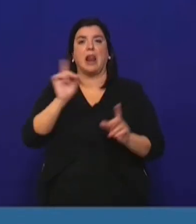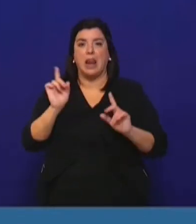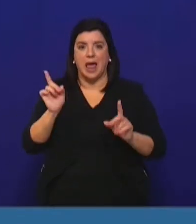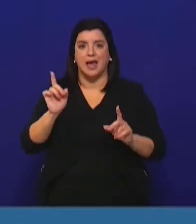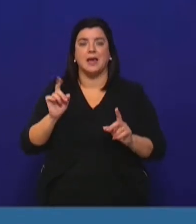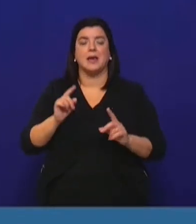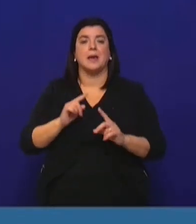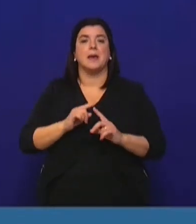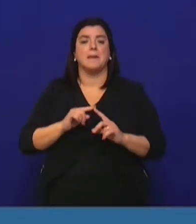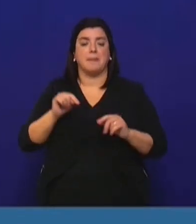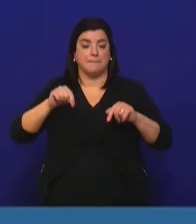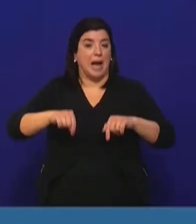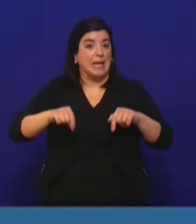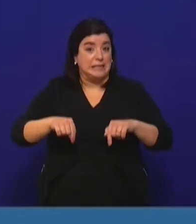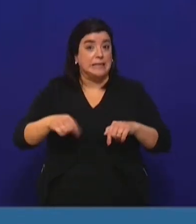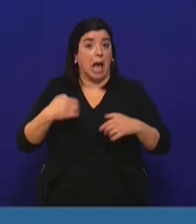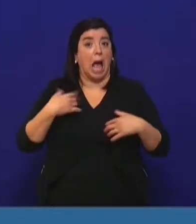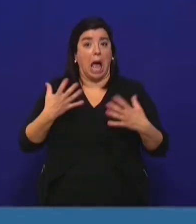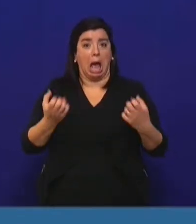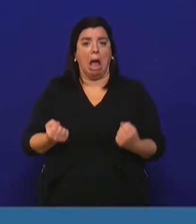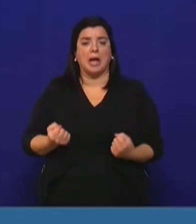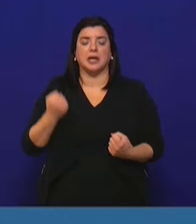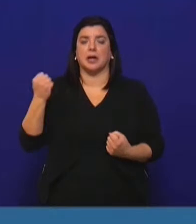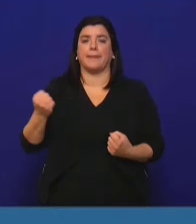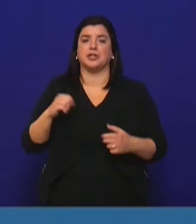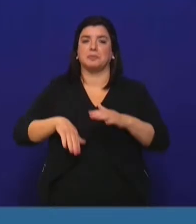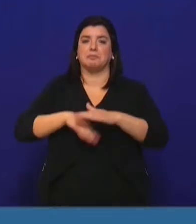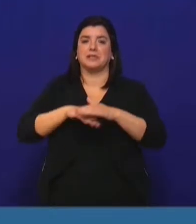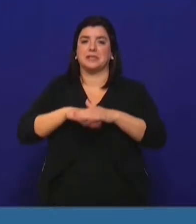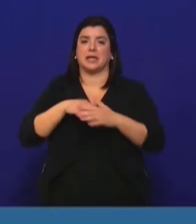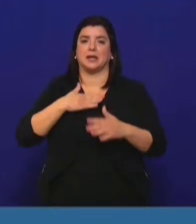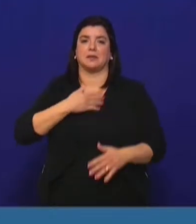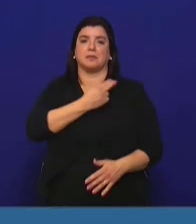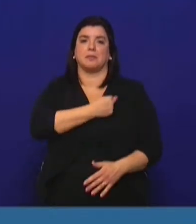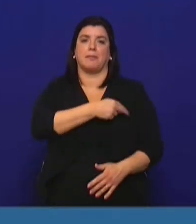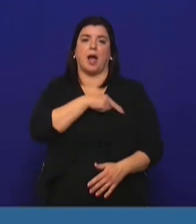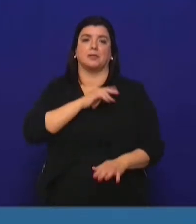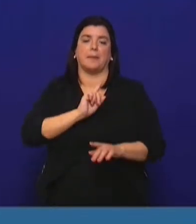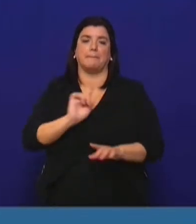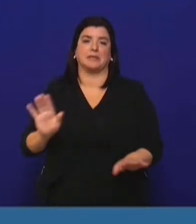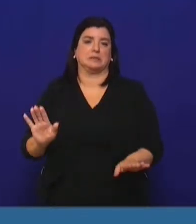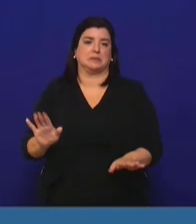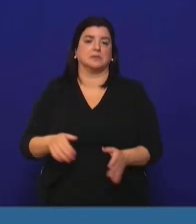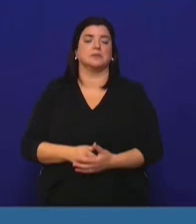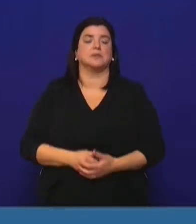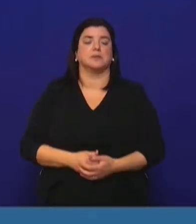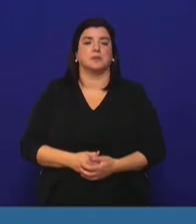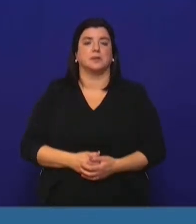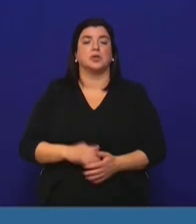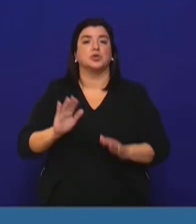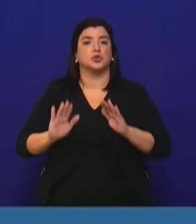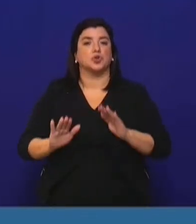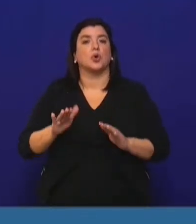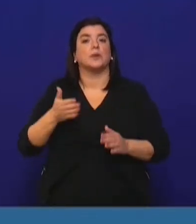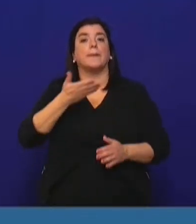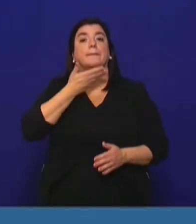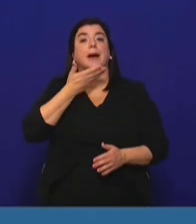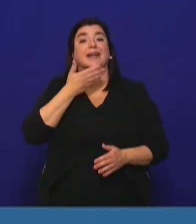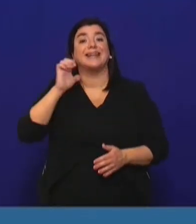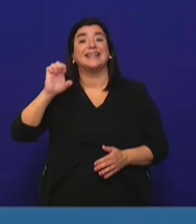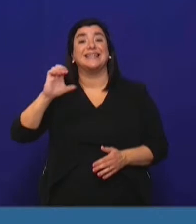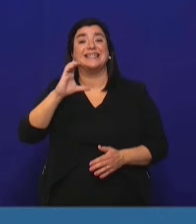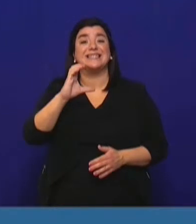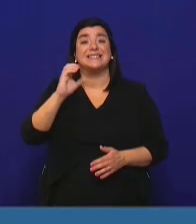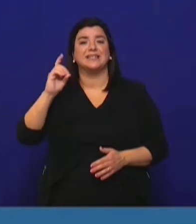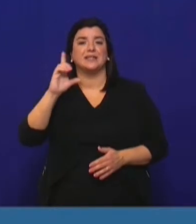bħalissa kif qegħdin bħalissa il-laboratorju qed ikun kapaċi li jlaħħaq mad-domanda u anke skont il-linji gwida li tawna l-ECDC